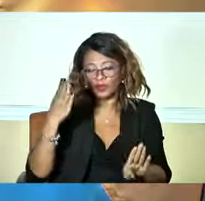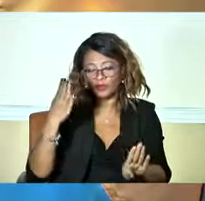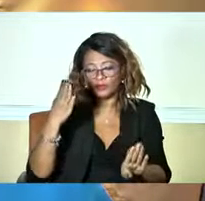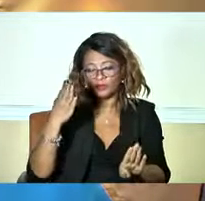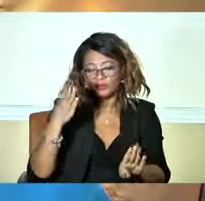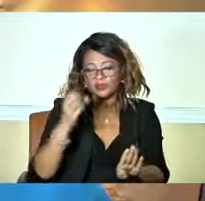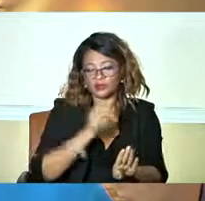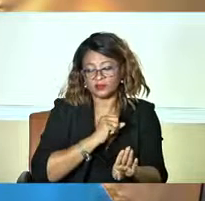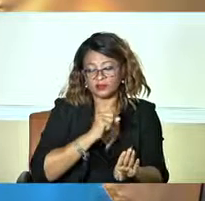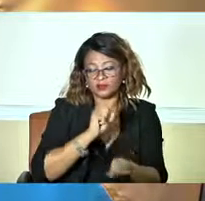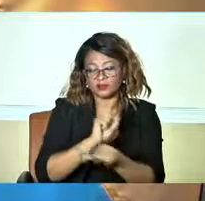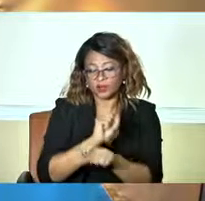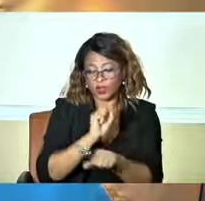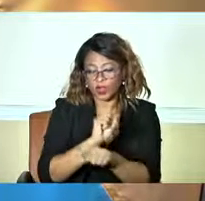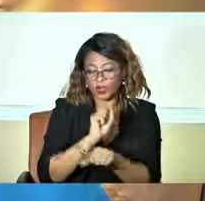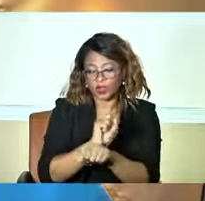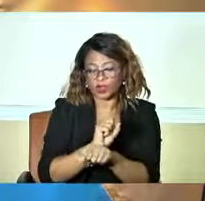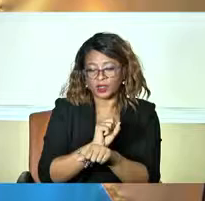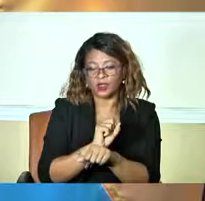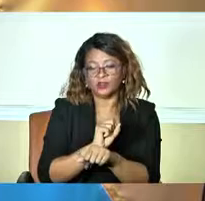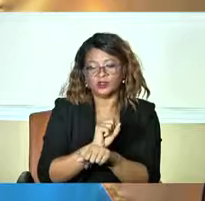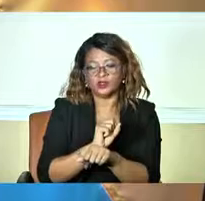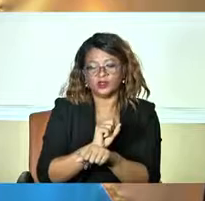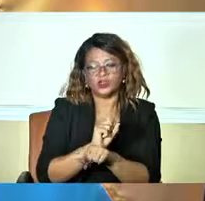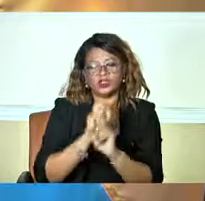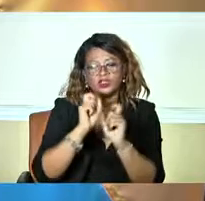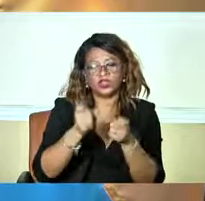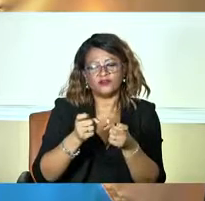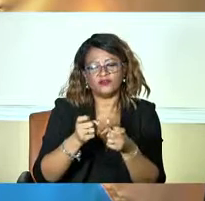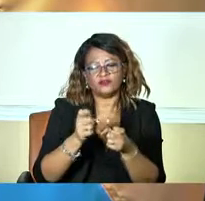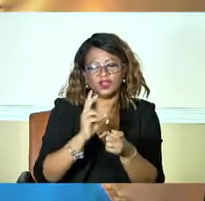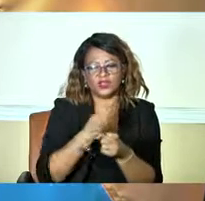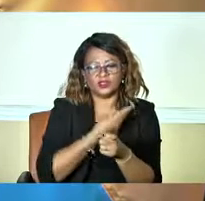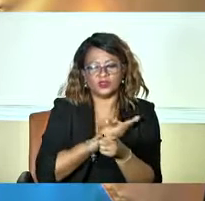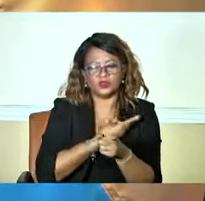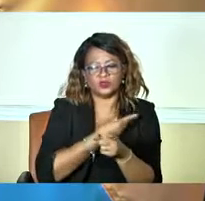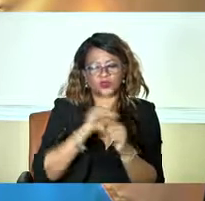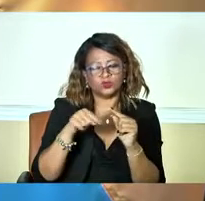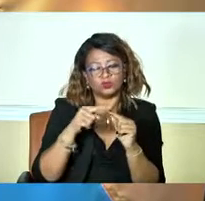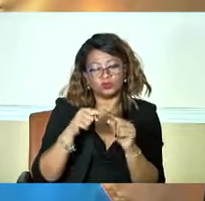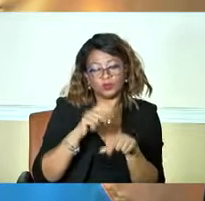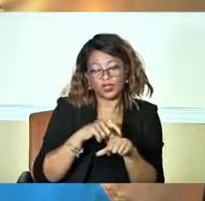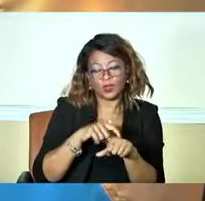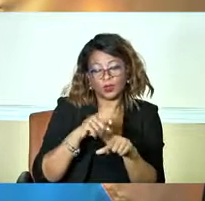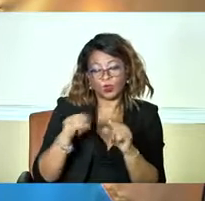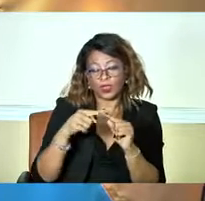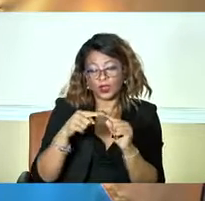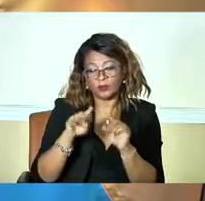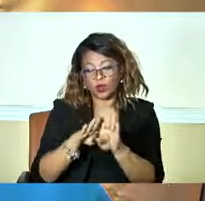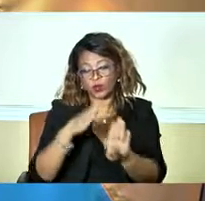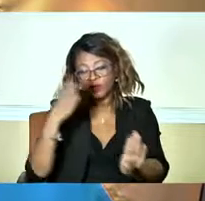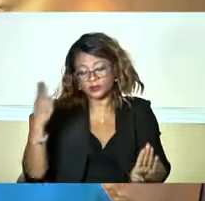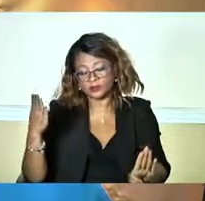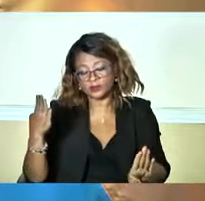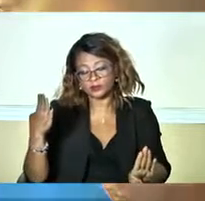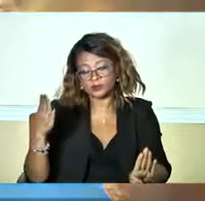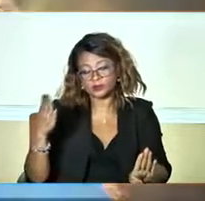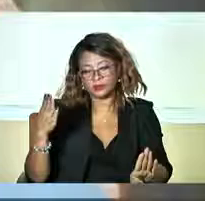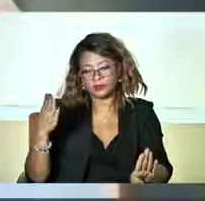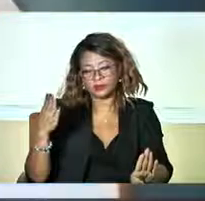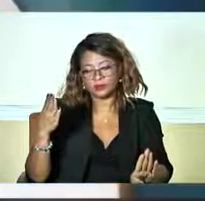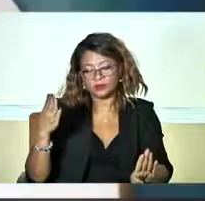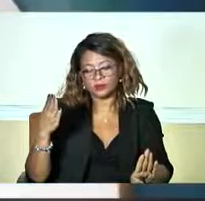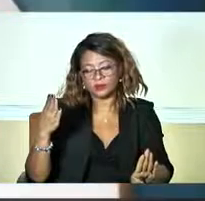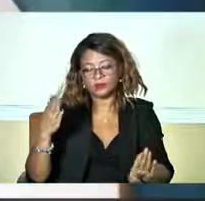Is it possible to get an update on the status of the sale and the reopening and employment status? Yeah, Mr.